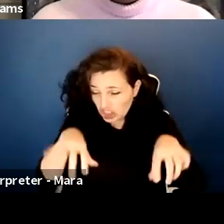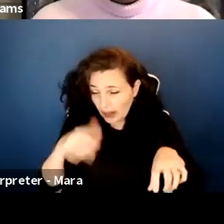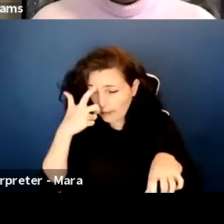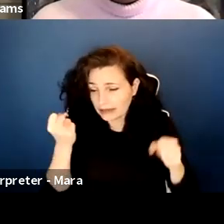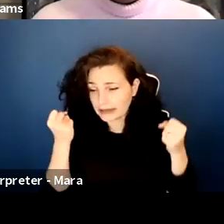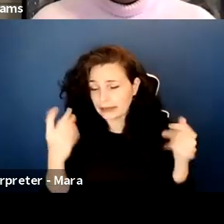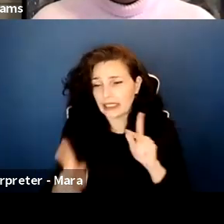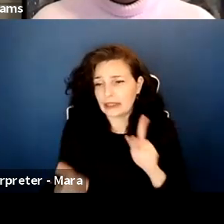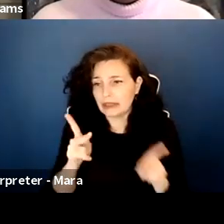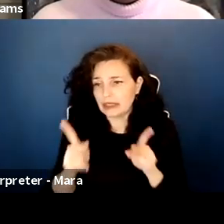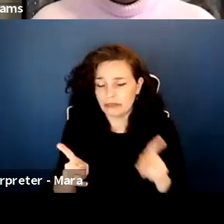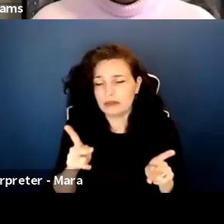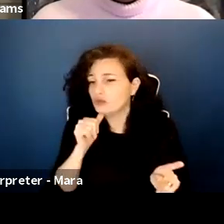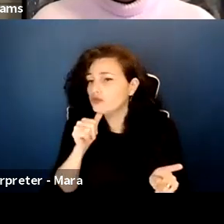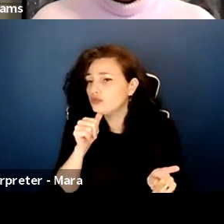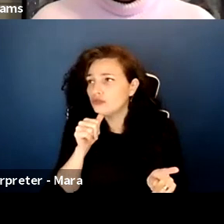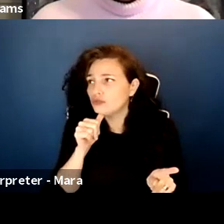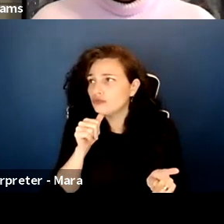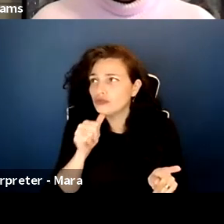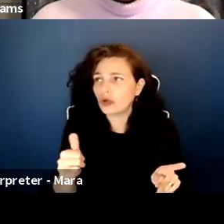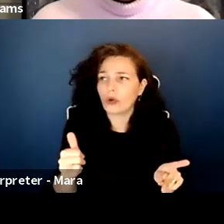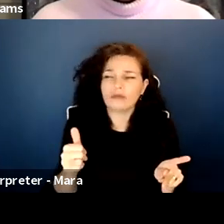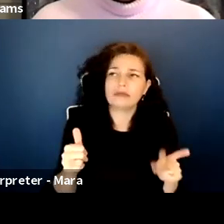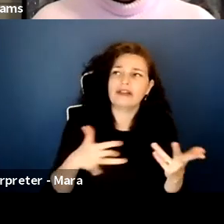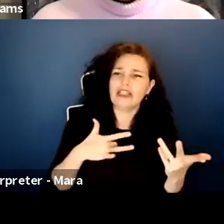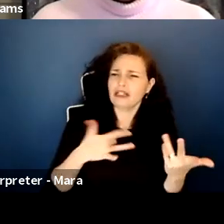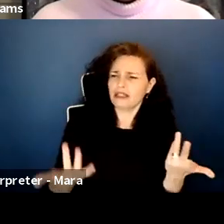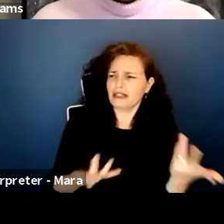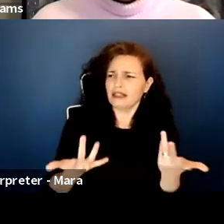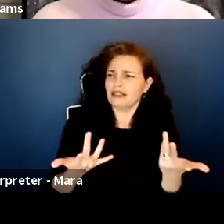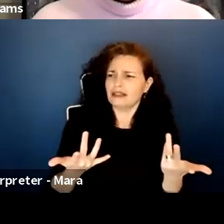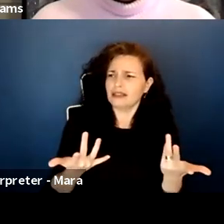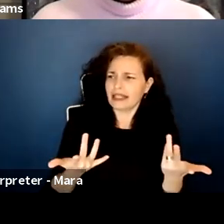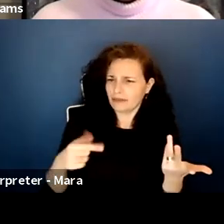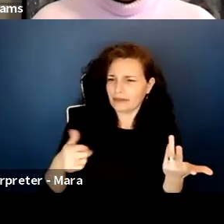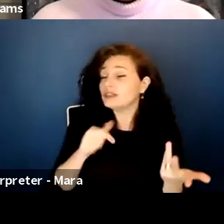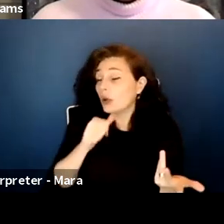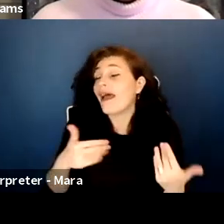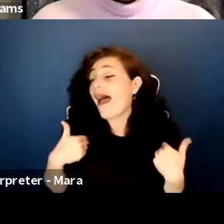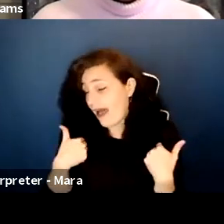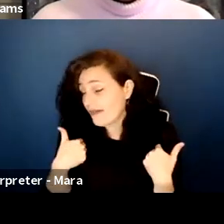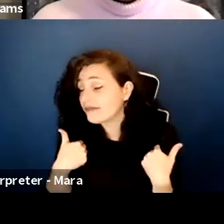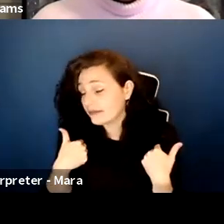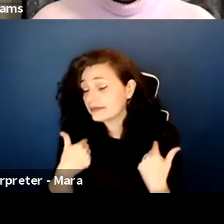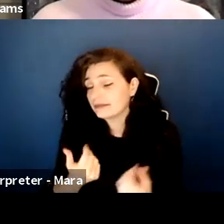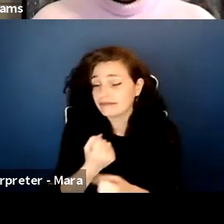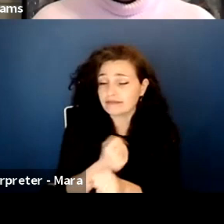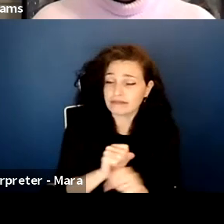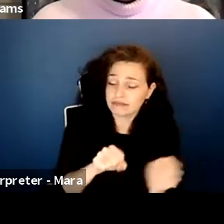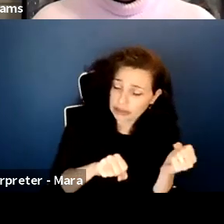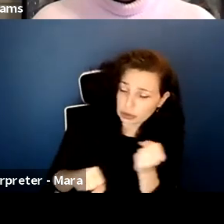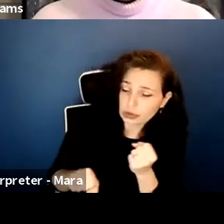are not aware that they don't have a secure internet connection. And when we started doing casting back in the series that I'm